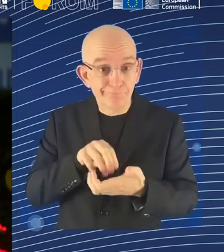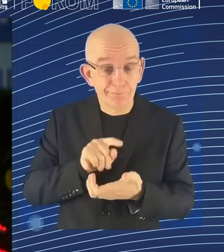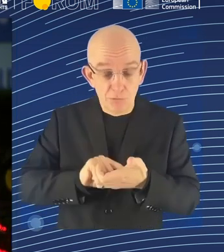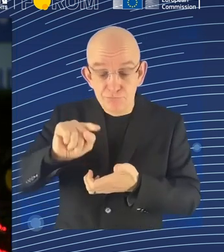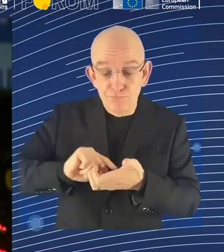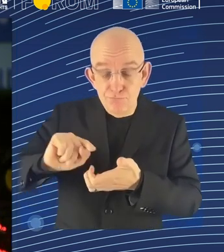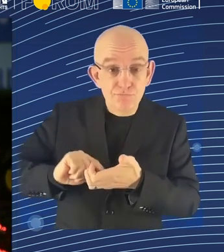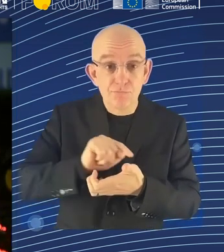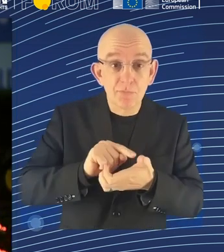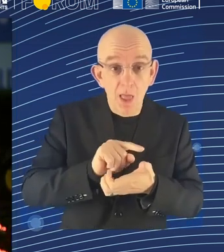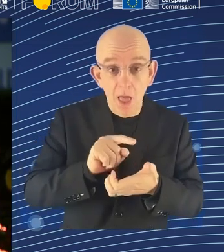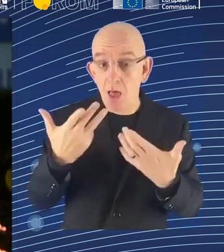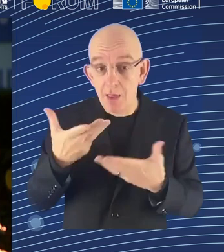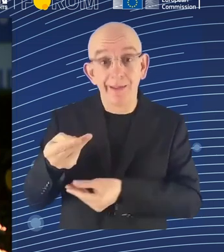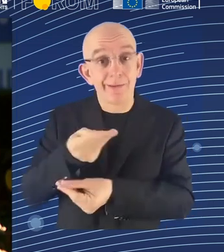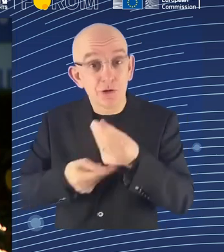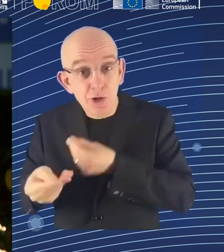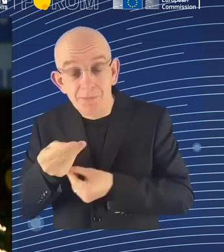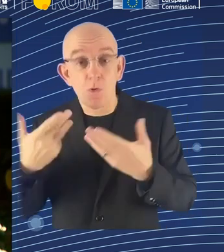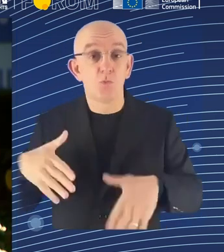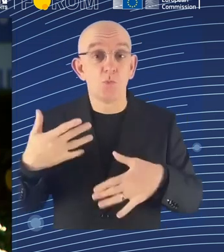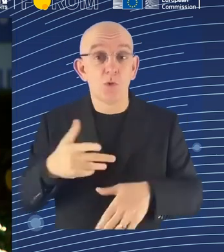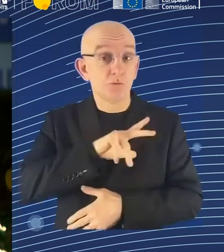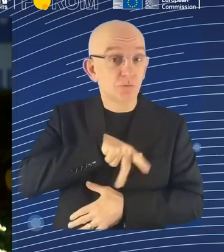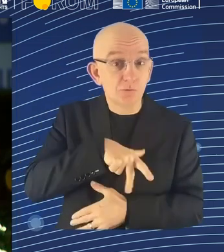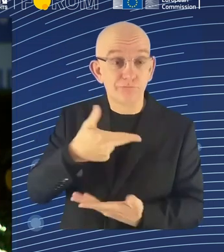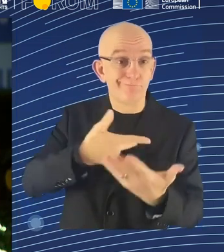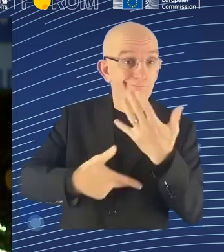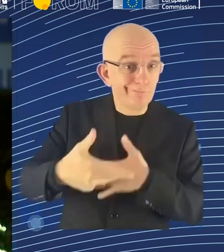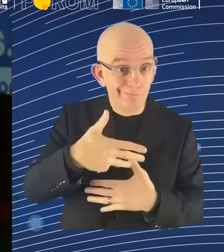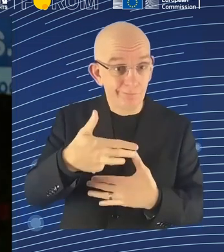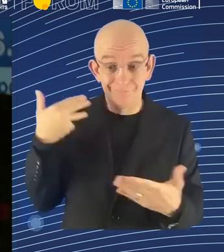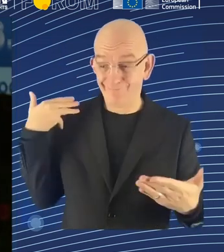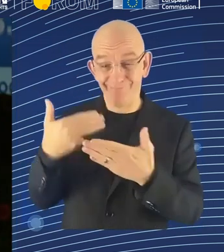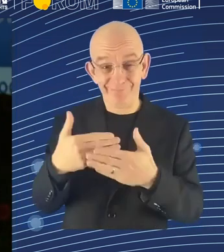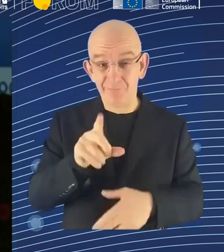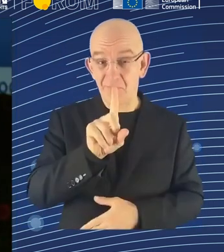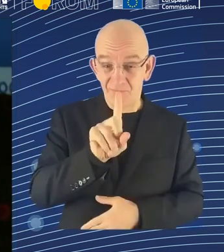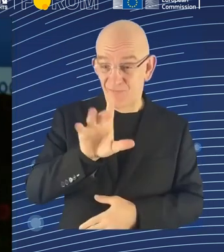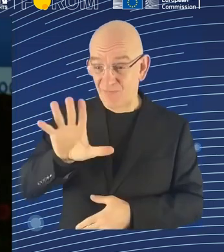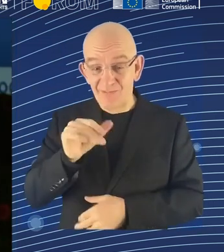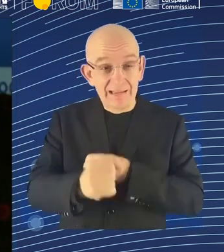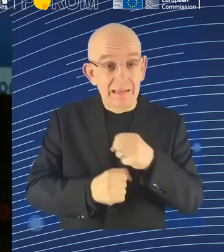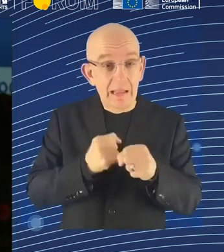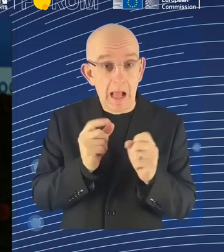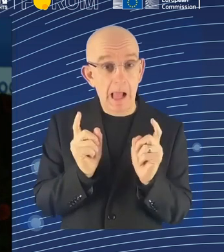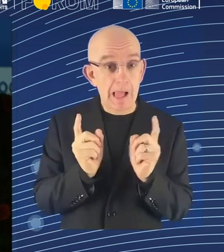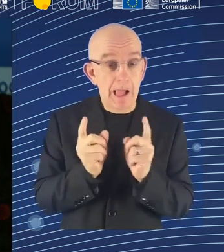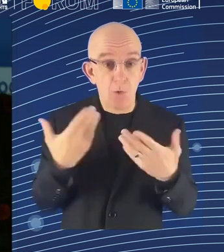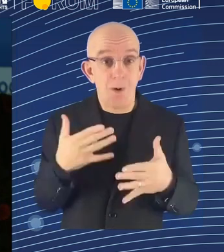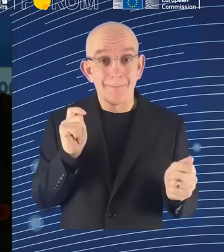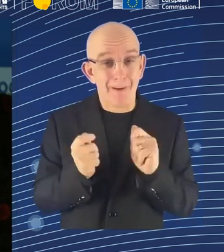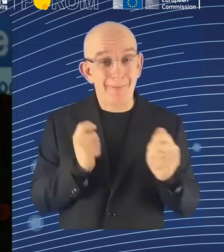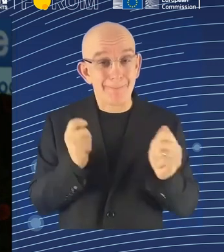roughly speaking, a generation. Why 25 years? That's the best answer I can come up with, because it probably takes at least